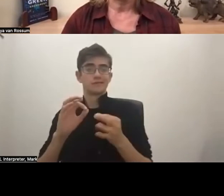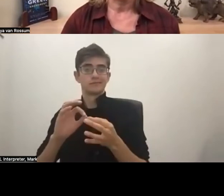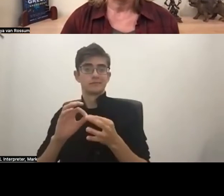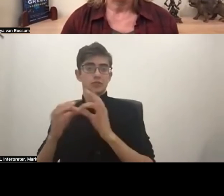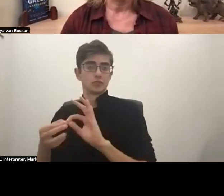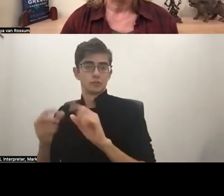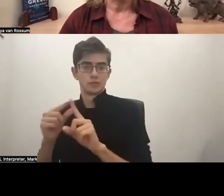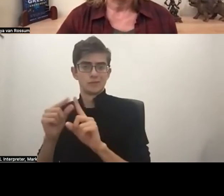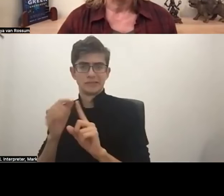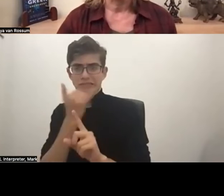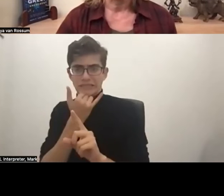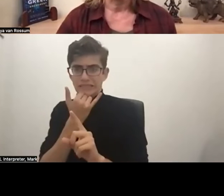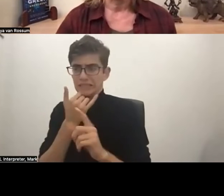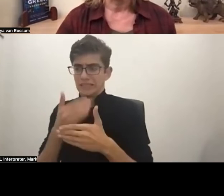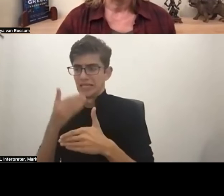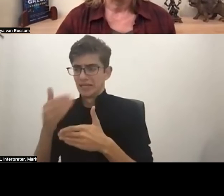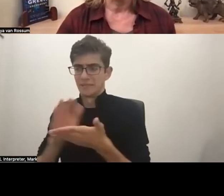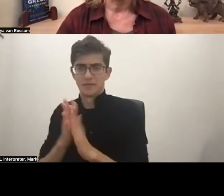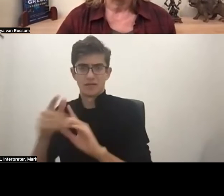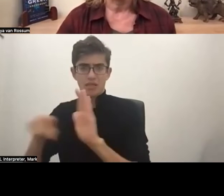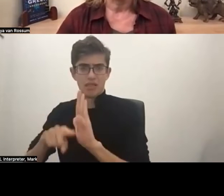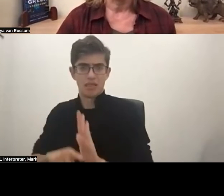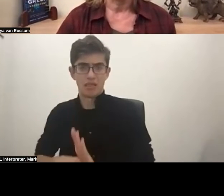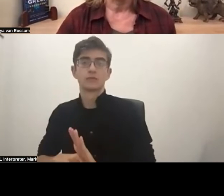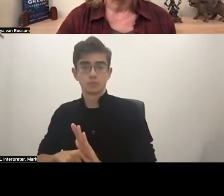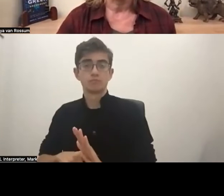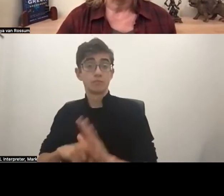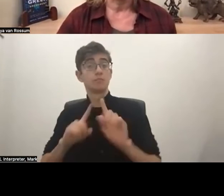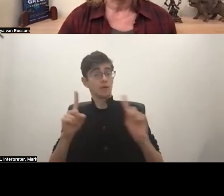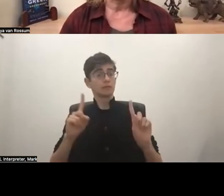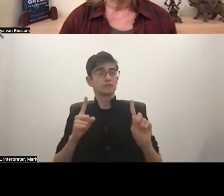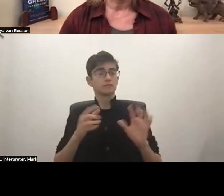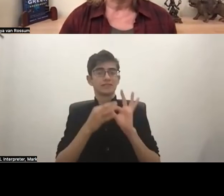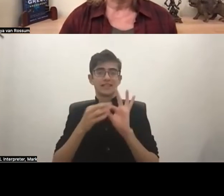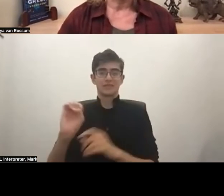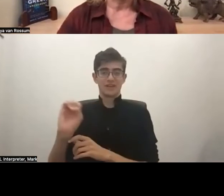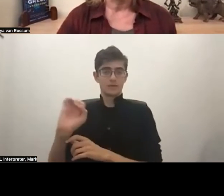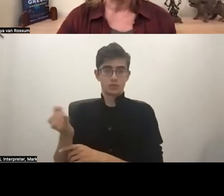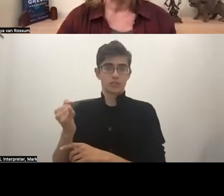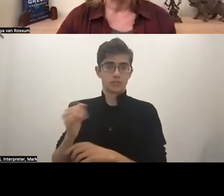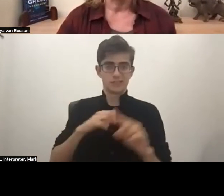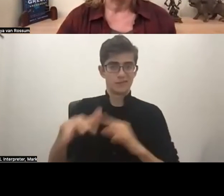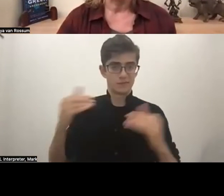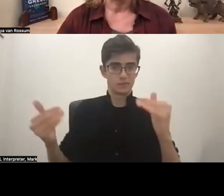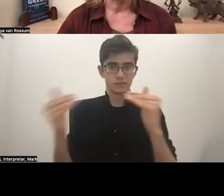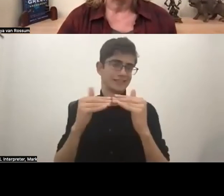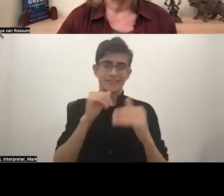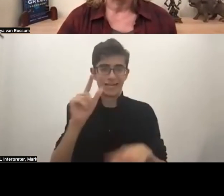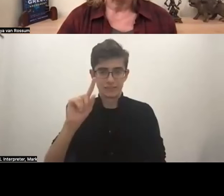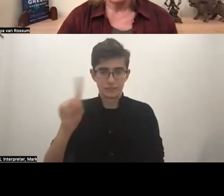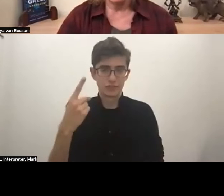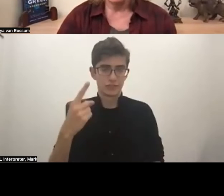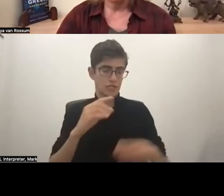the terminology. What I would say though is that when it comes to environmental justice, right, it's not just quantifiable; it's also